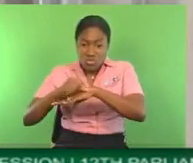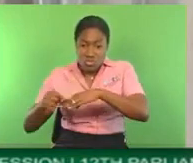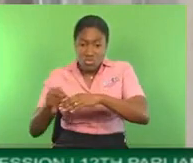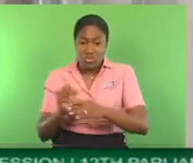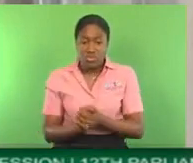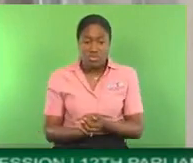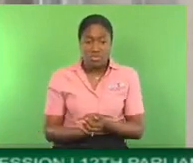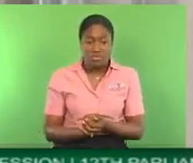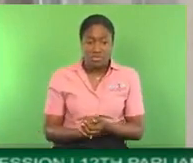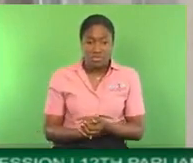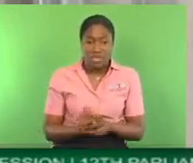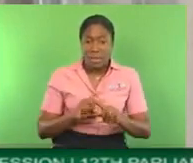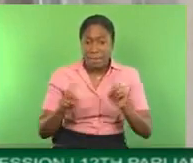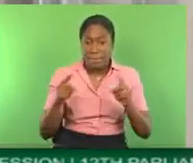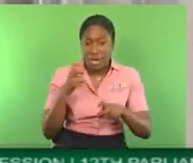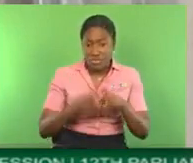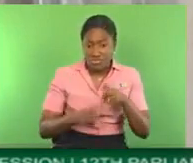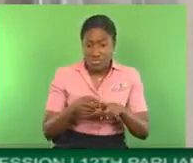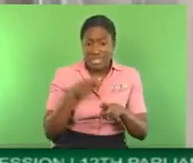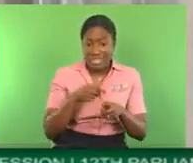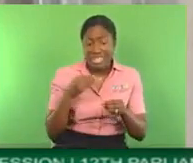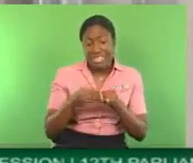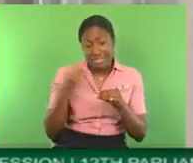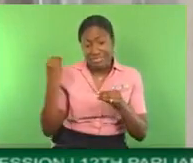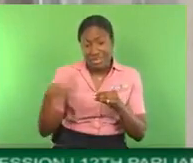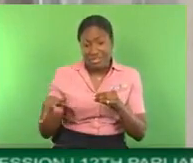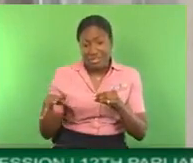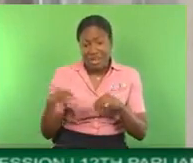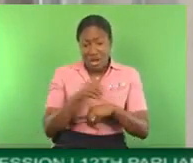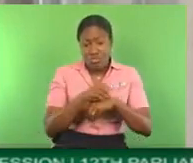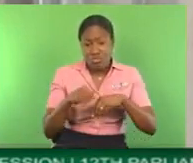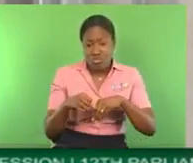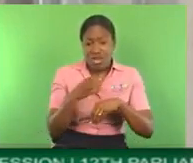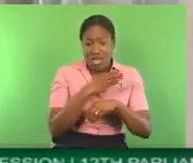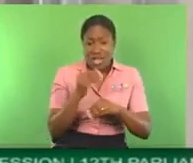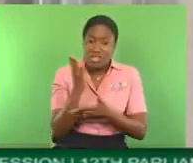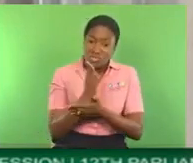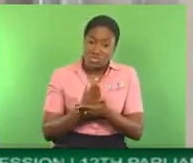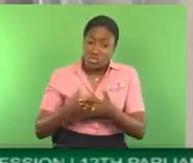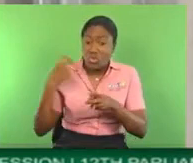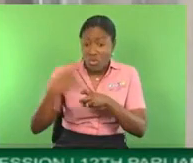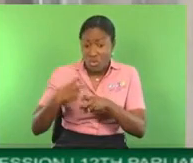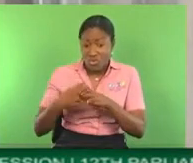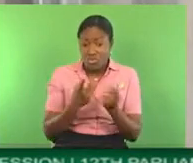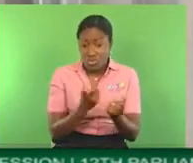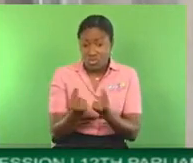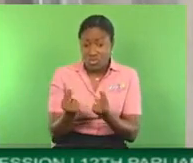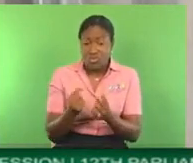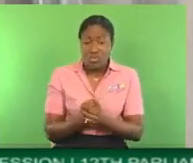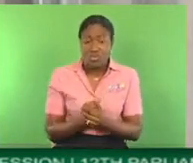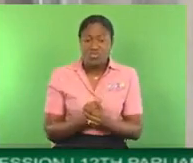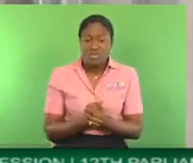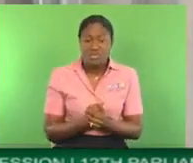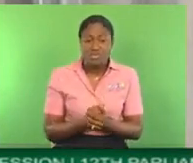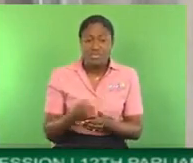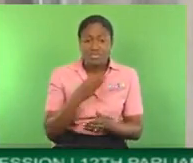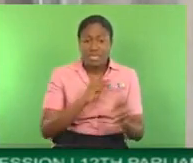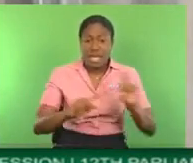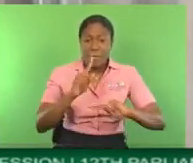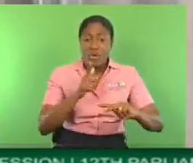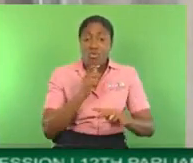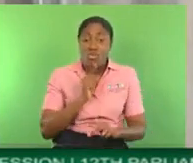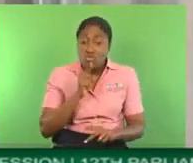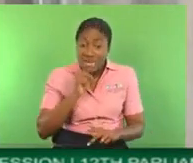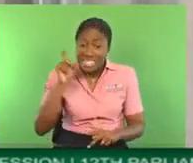only problem with this, these are expensive procedures, and some of them are complicated, Madam Speaker. And the people who really need